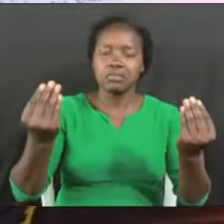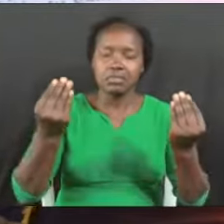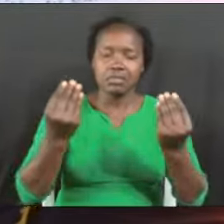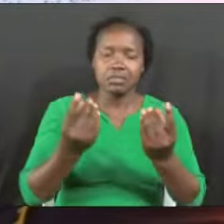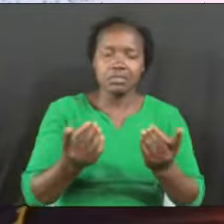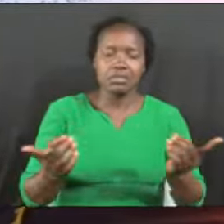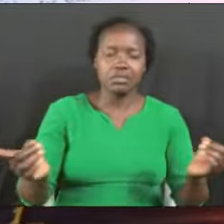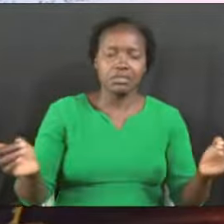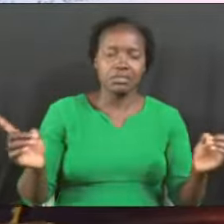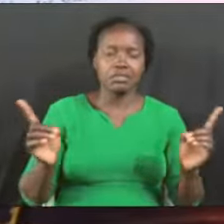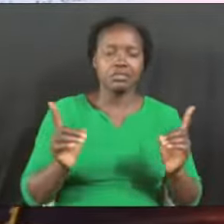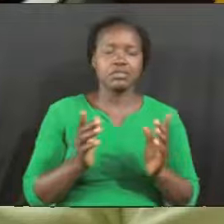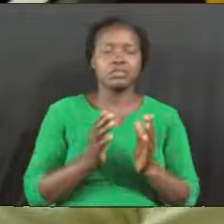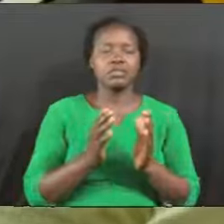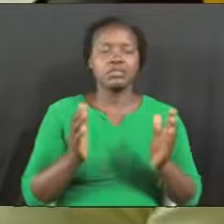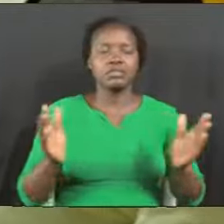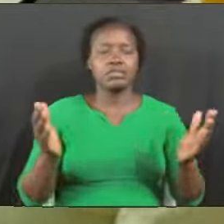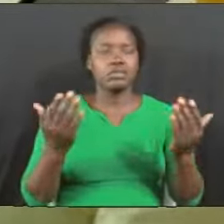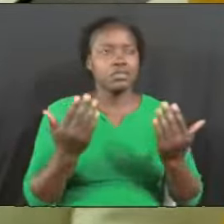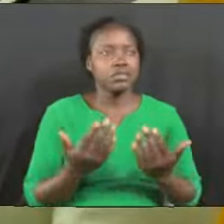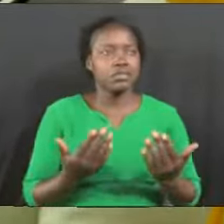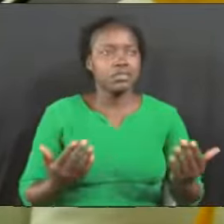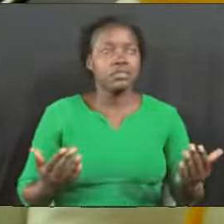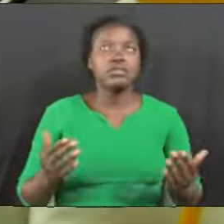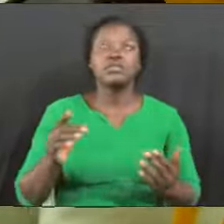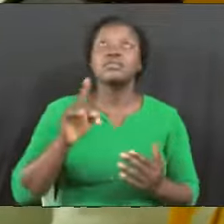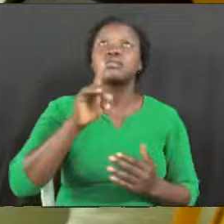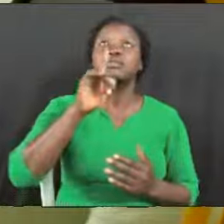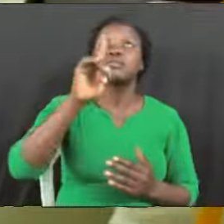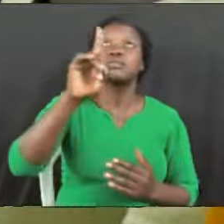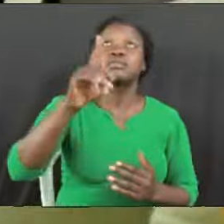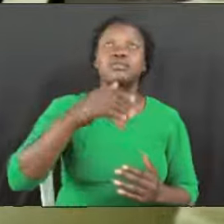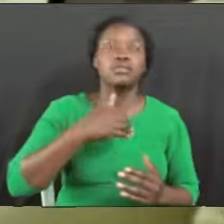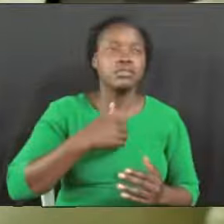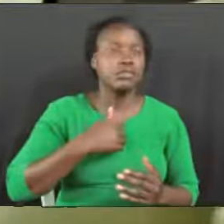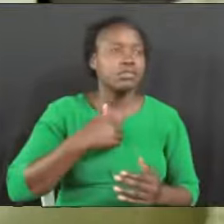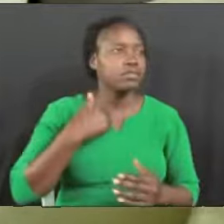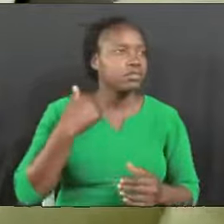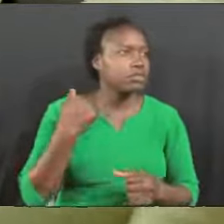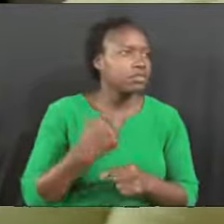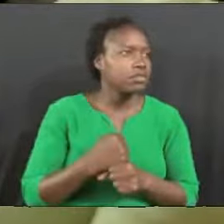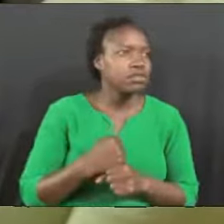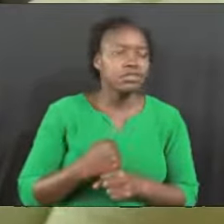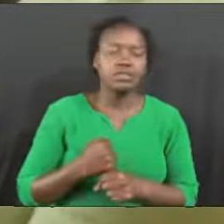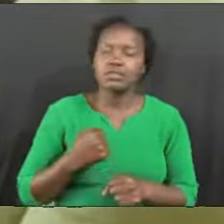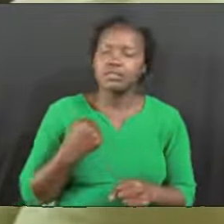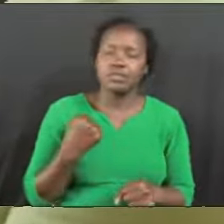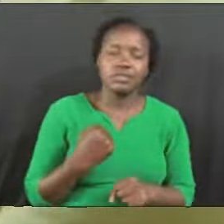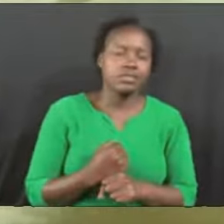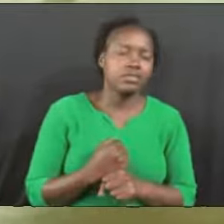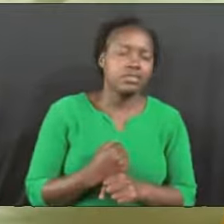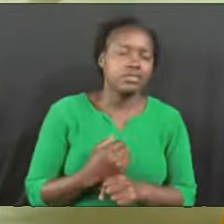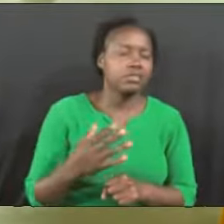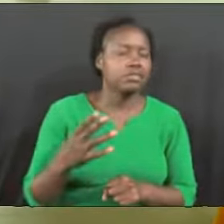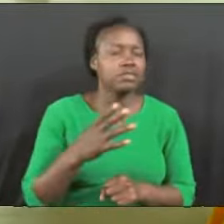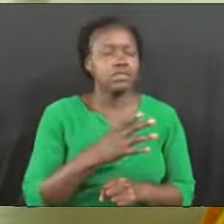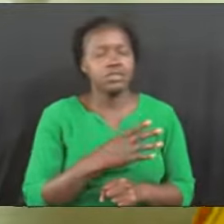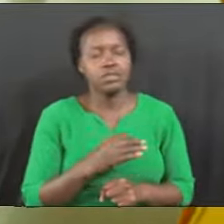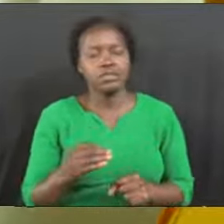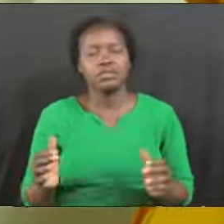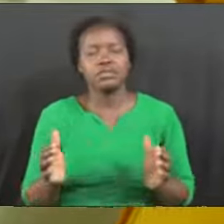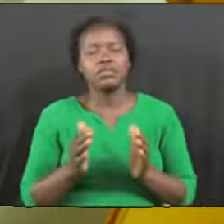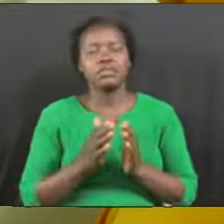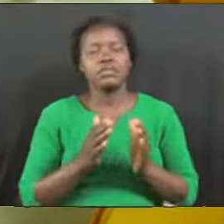has taught us. Great things He has. And great our